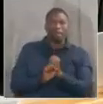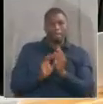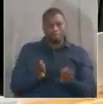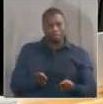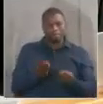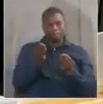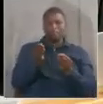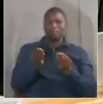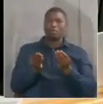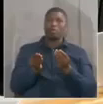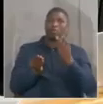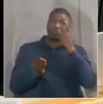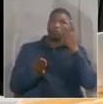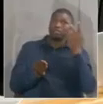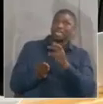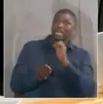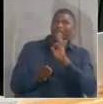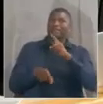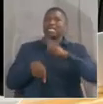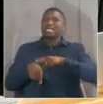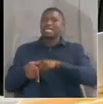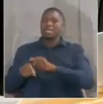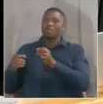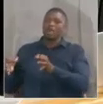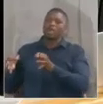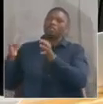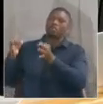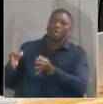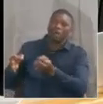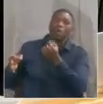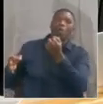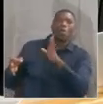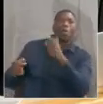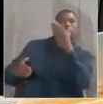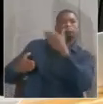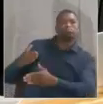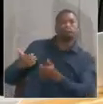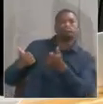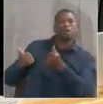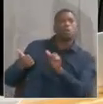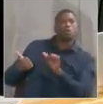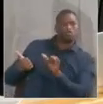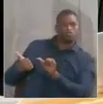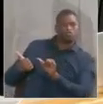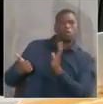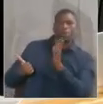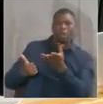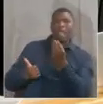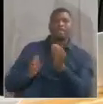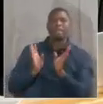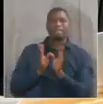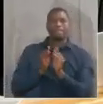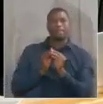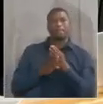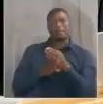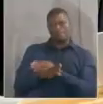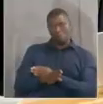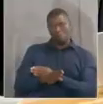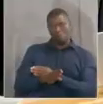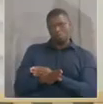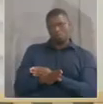extension of the work of the PKTT, in essence.